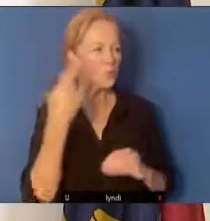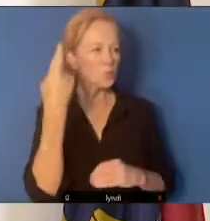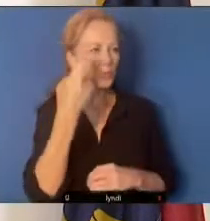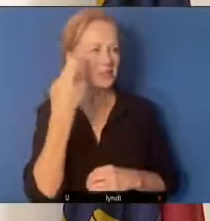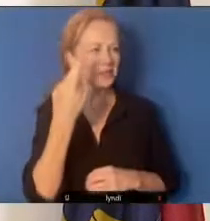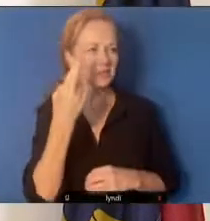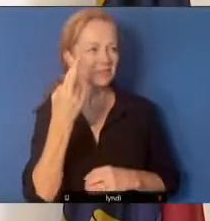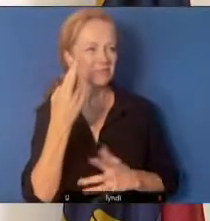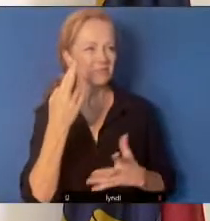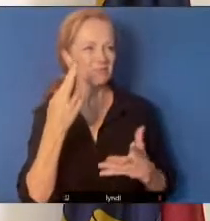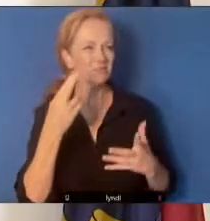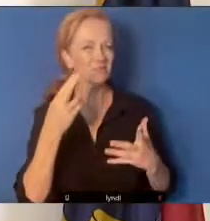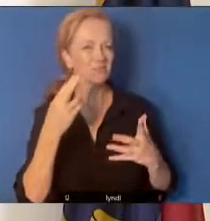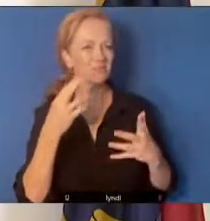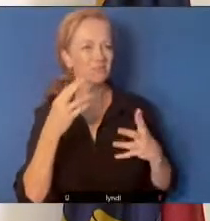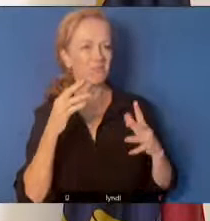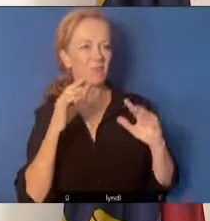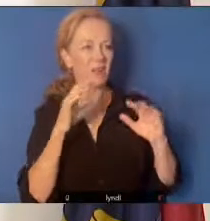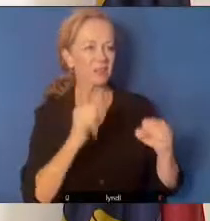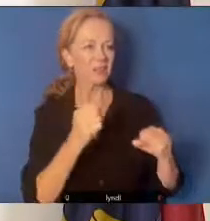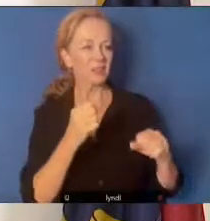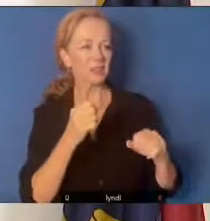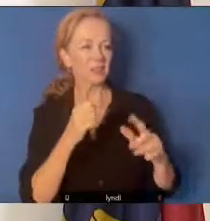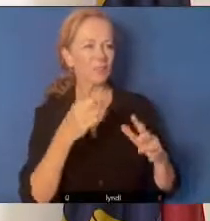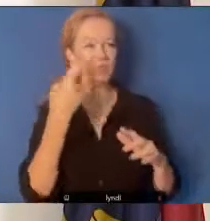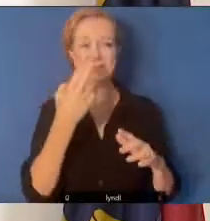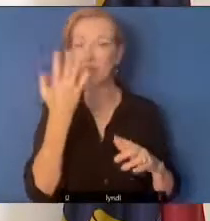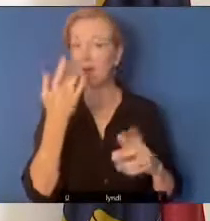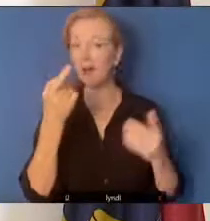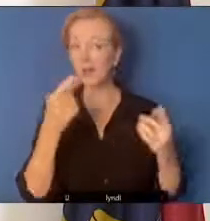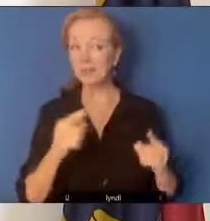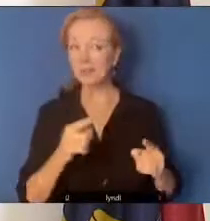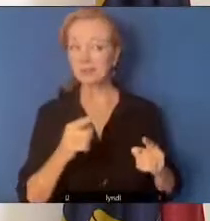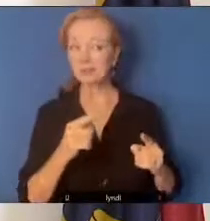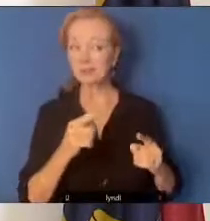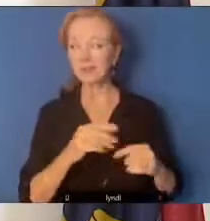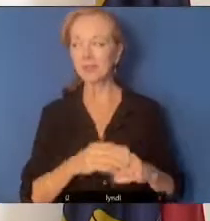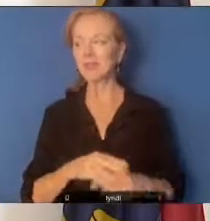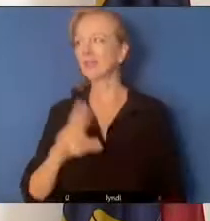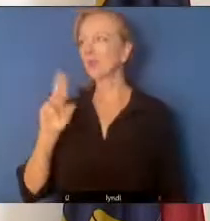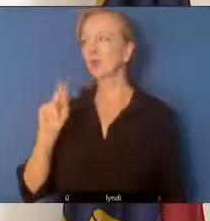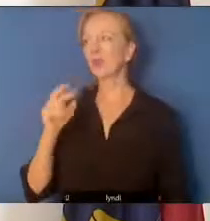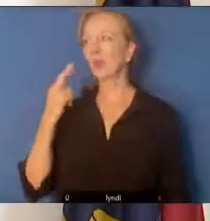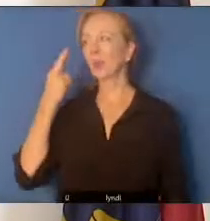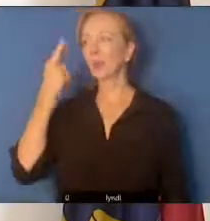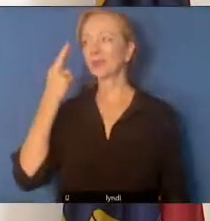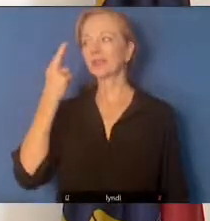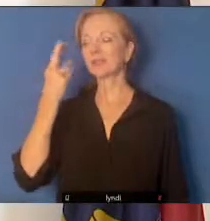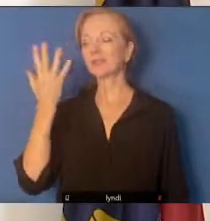is there anything that's pointed you to why it might have happened? No, ma'am. No reason.